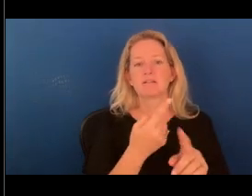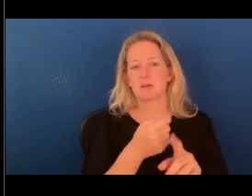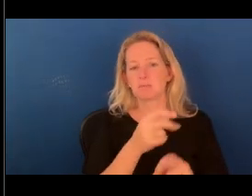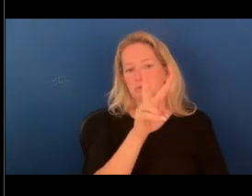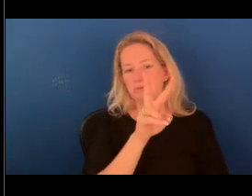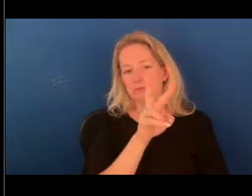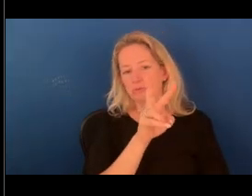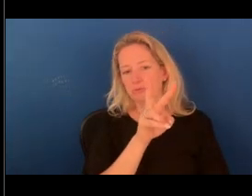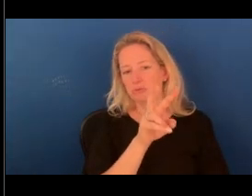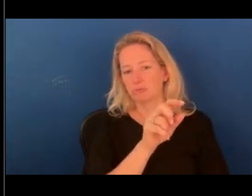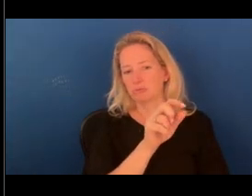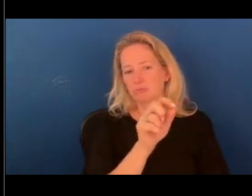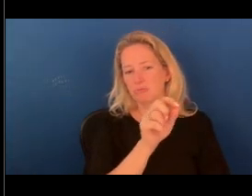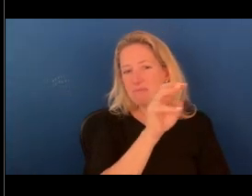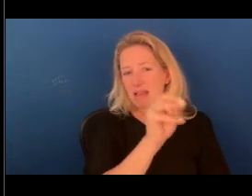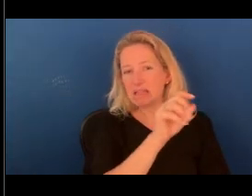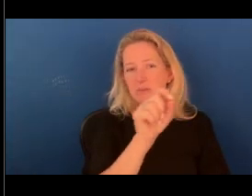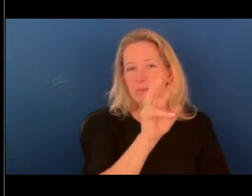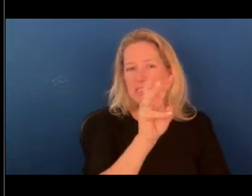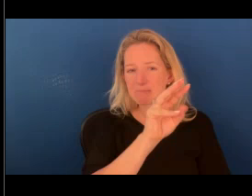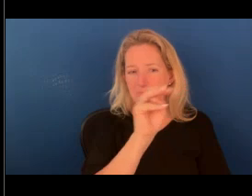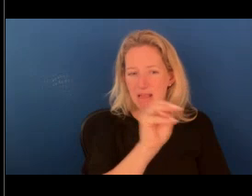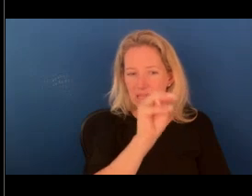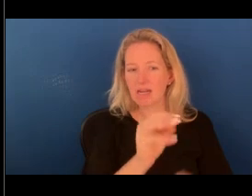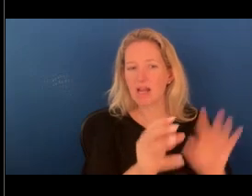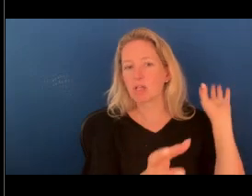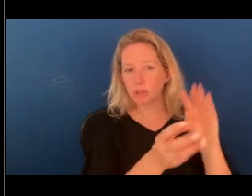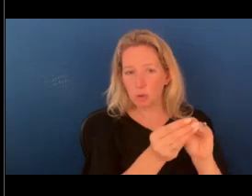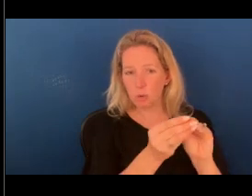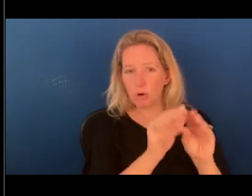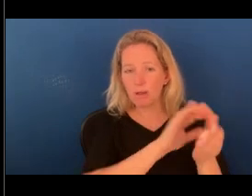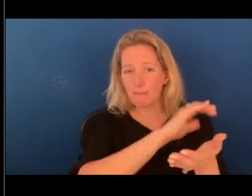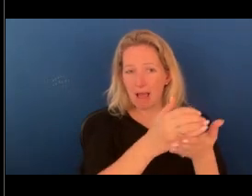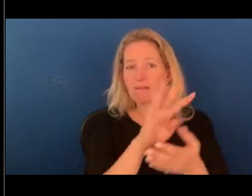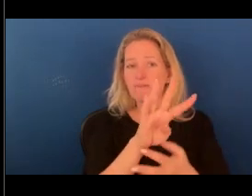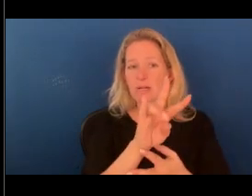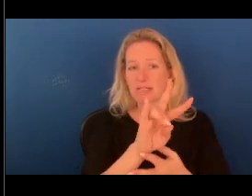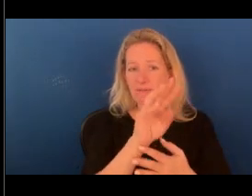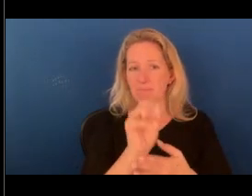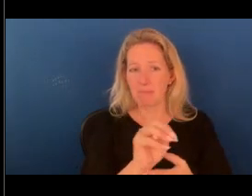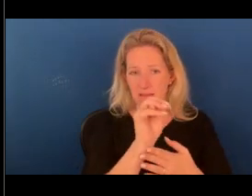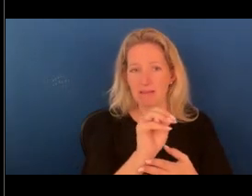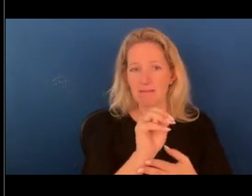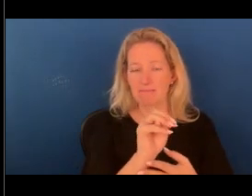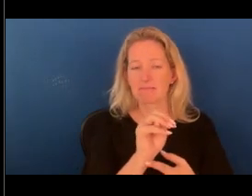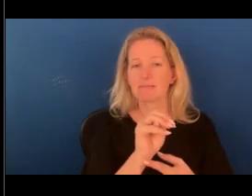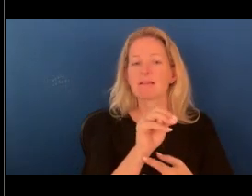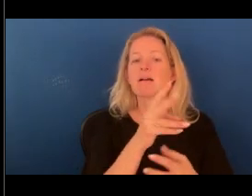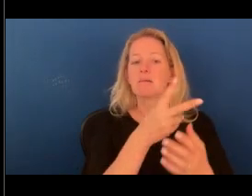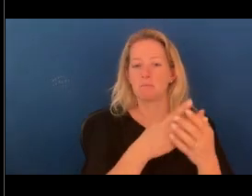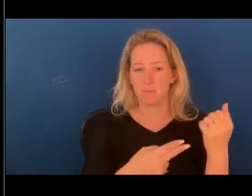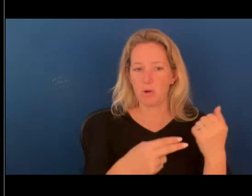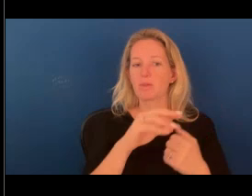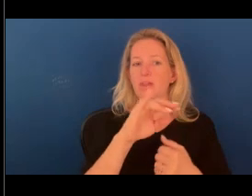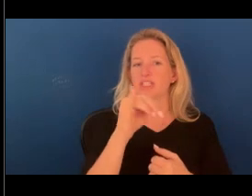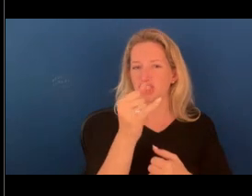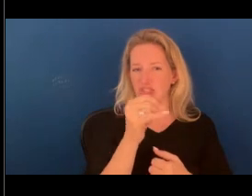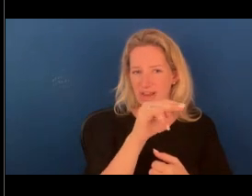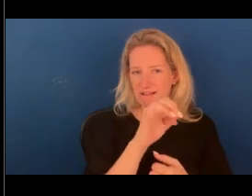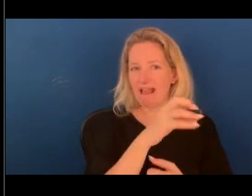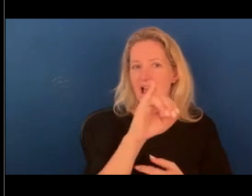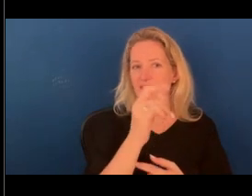here, with a combined total for projects being awarded $47 million. And this is both Janie and John talked about